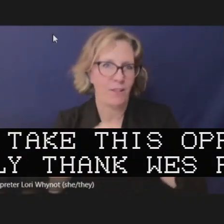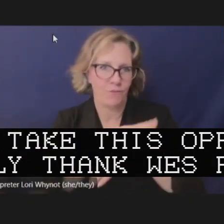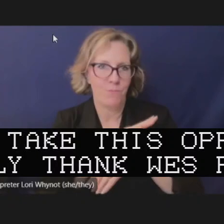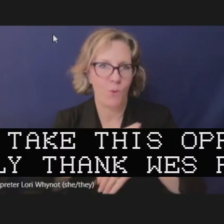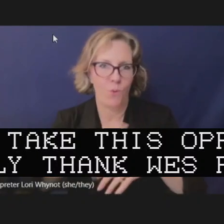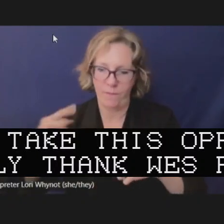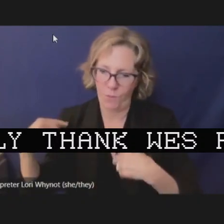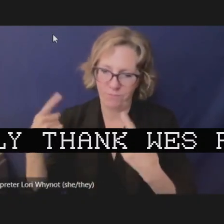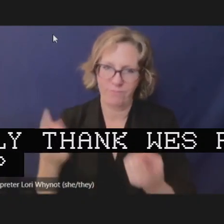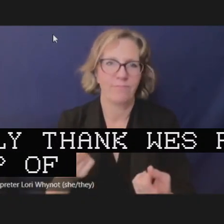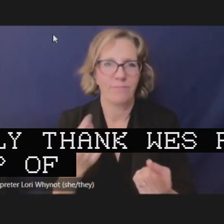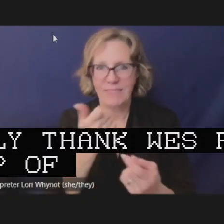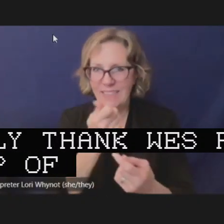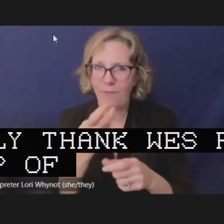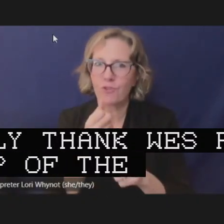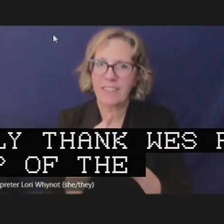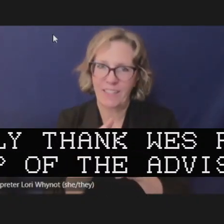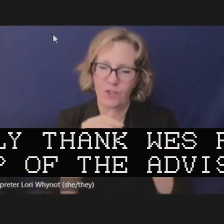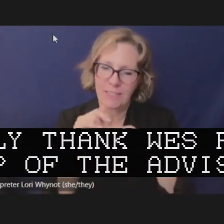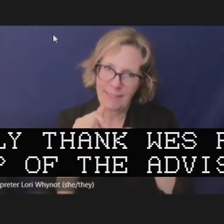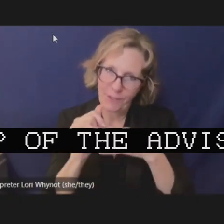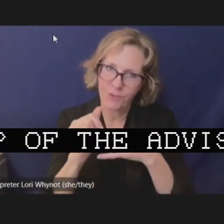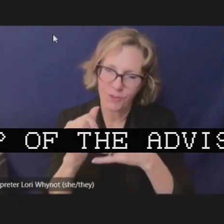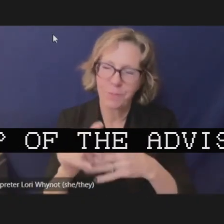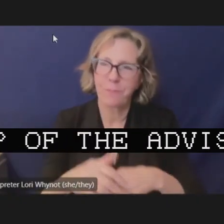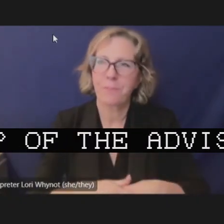past several years, and